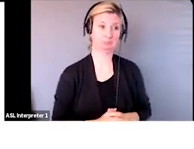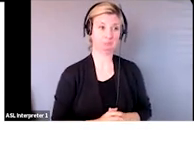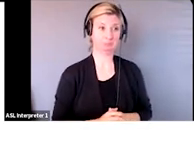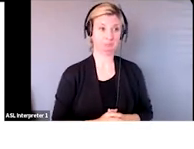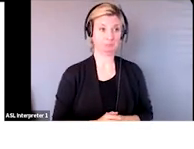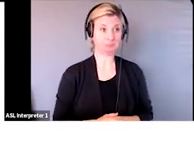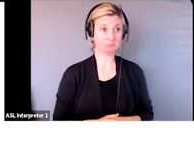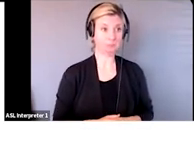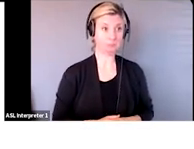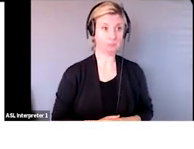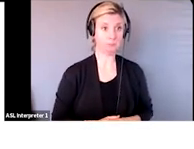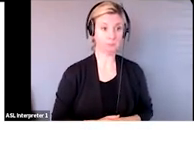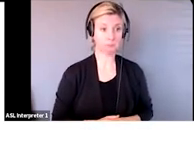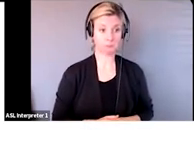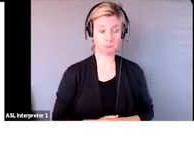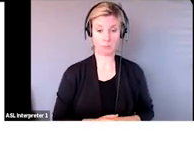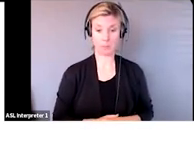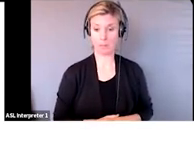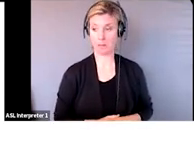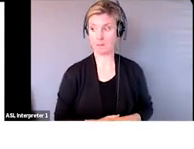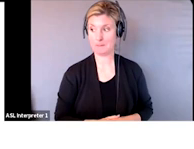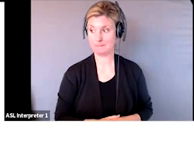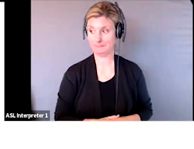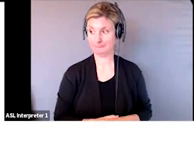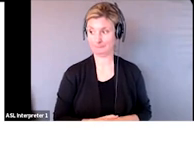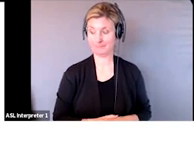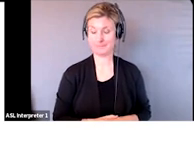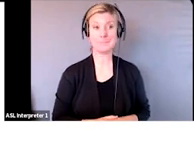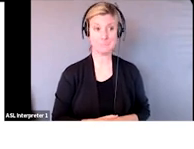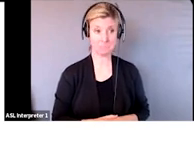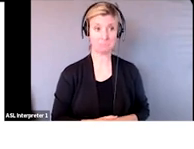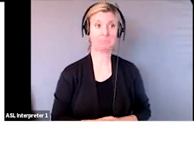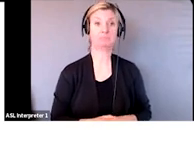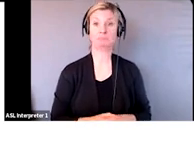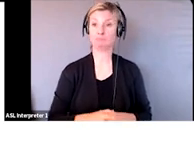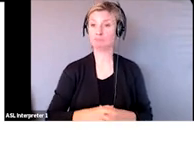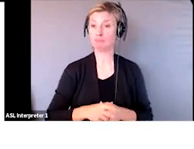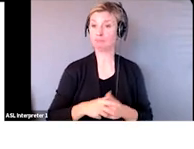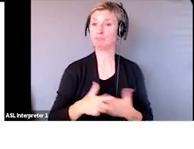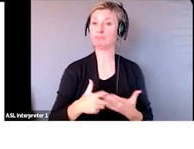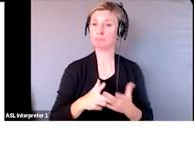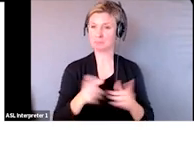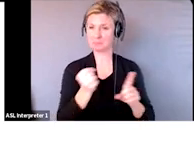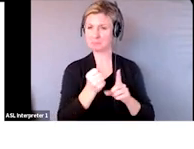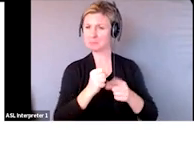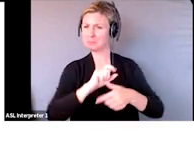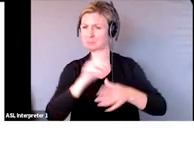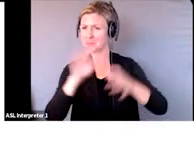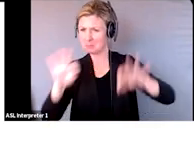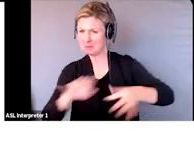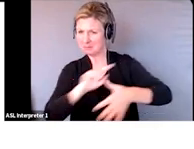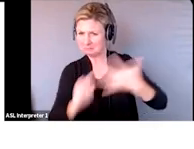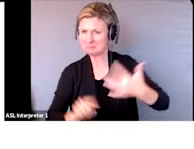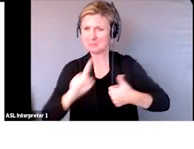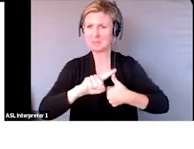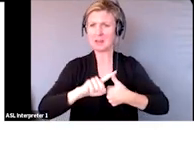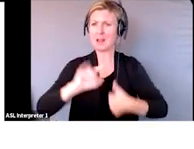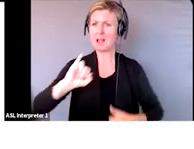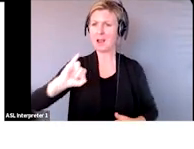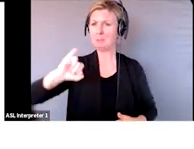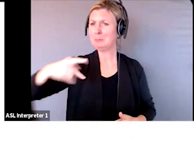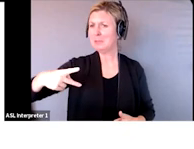So the first thing we're going to cover is, what is intellectual property? Well, as you know, intellectual property is a creation of the mind.